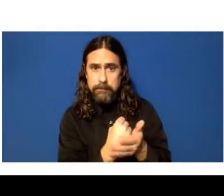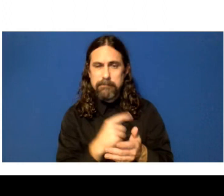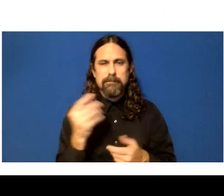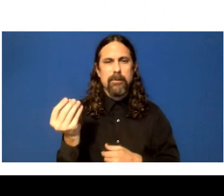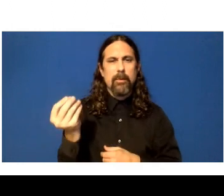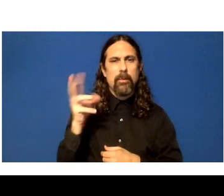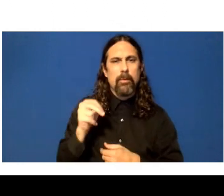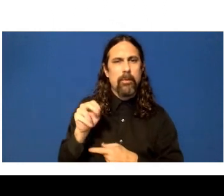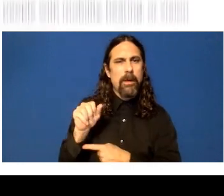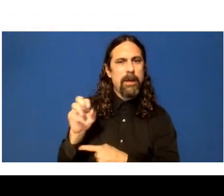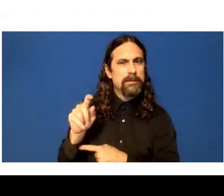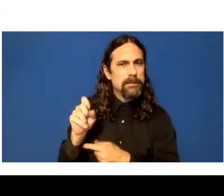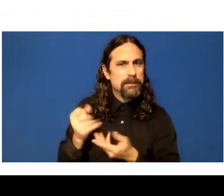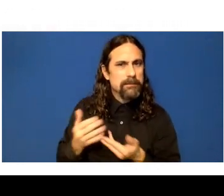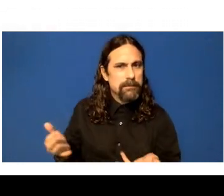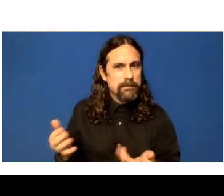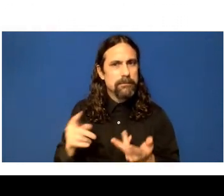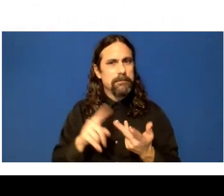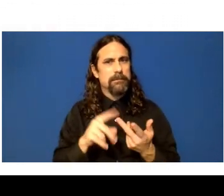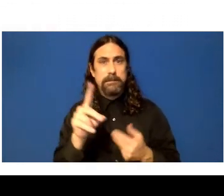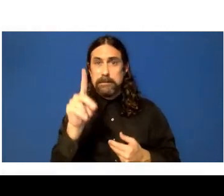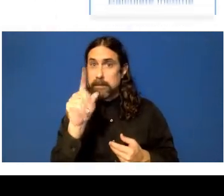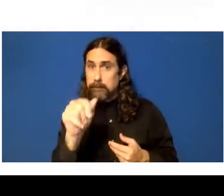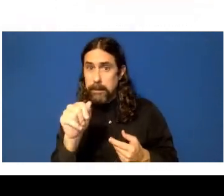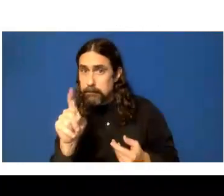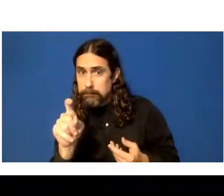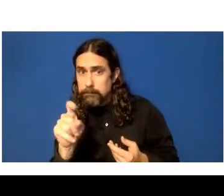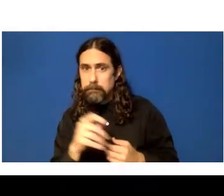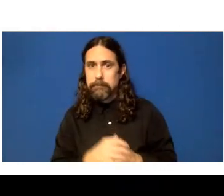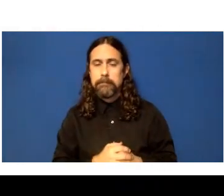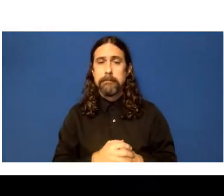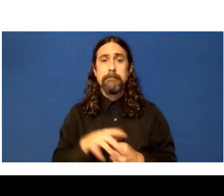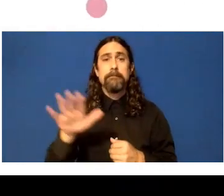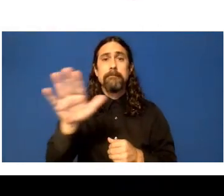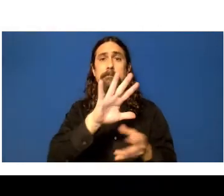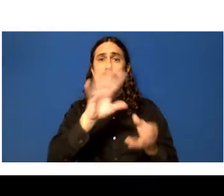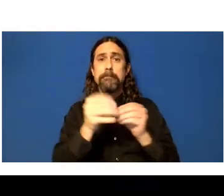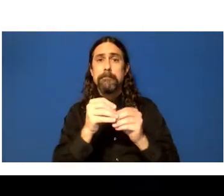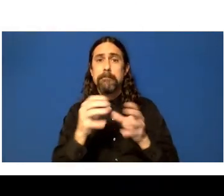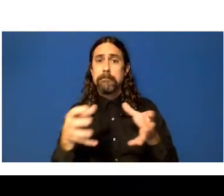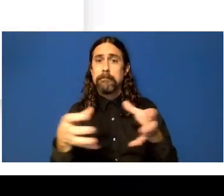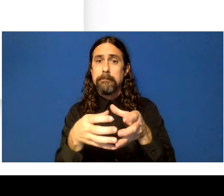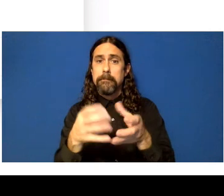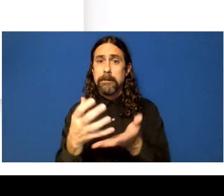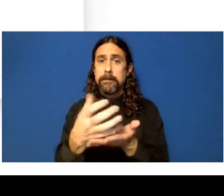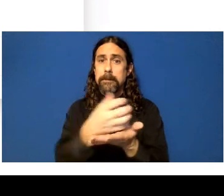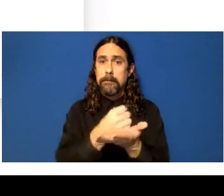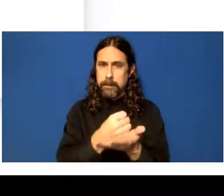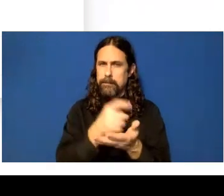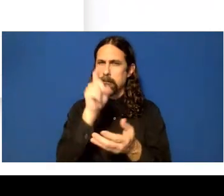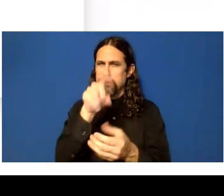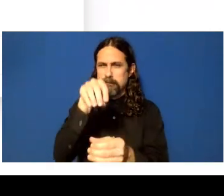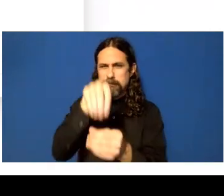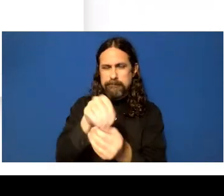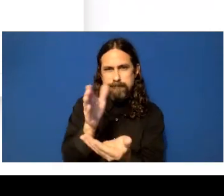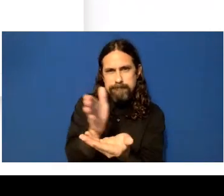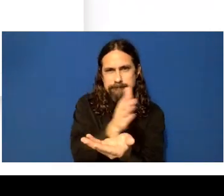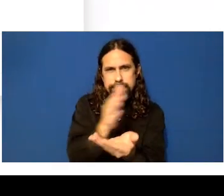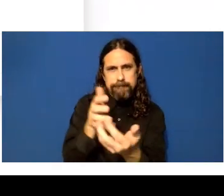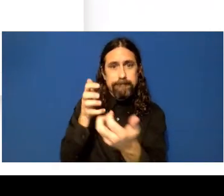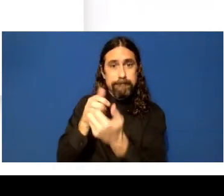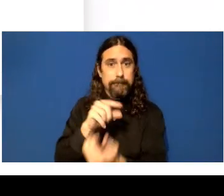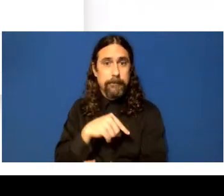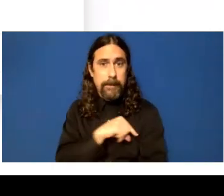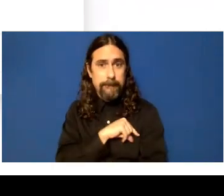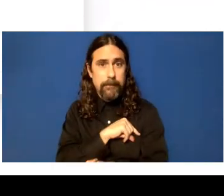assets, and disability status. Your household income needs to be in a specific range to qualify, or you may